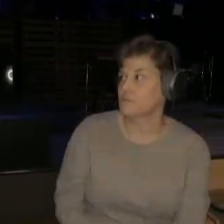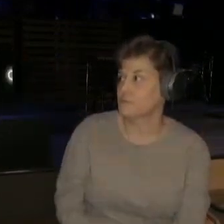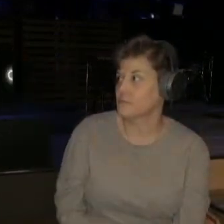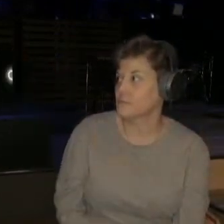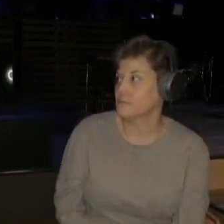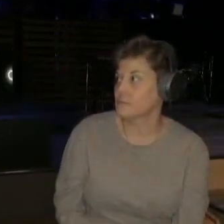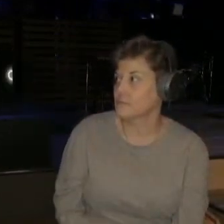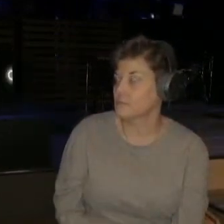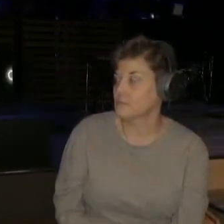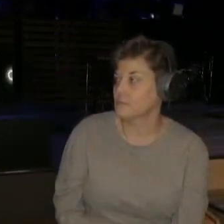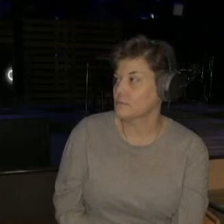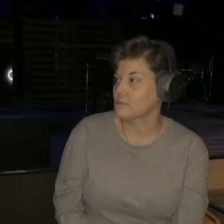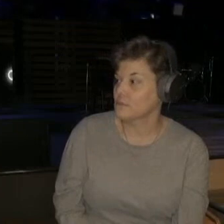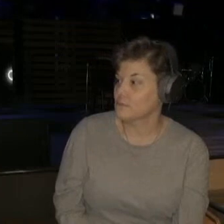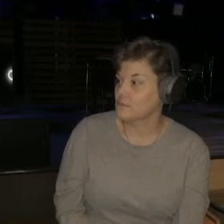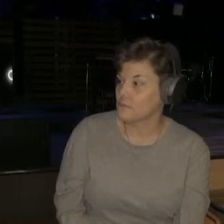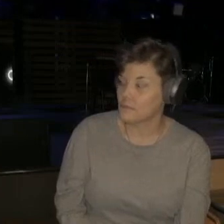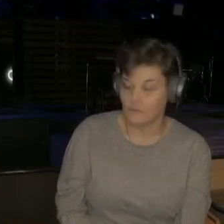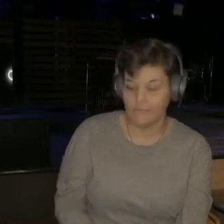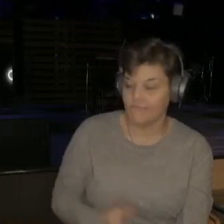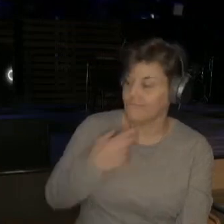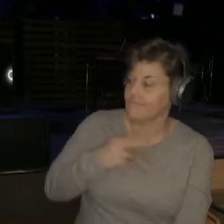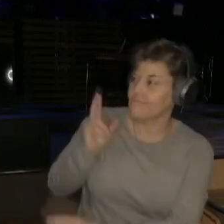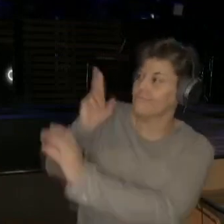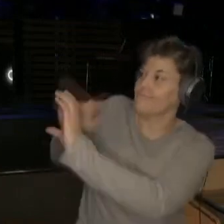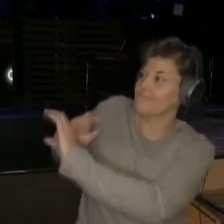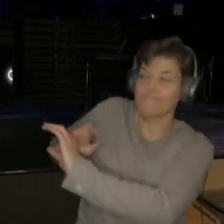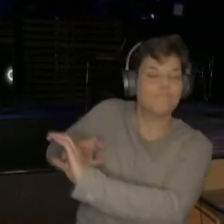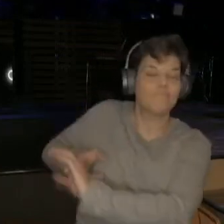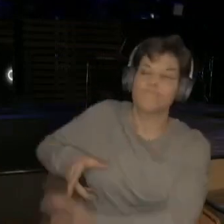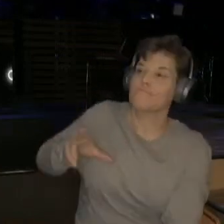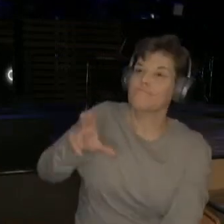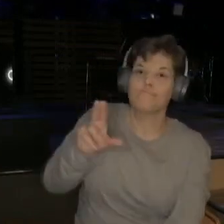There was no way he was going to be part of that.